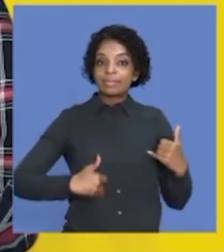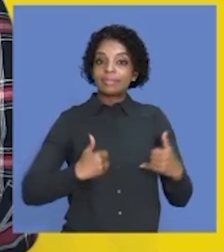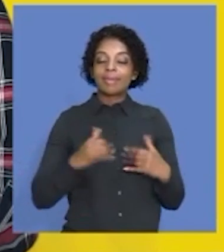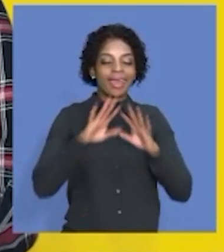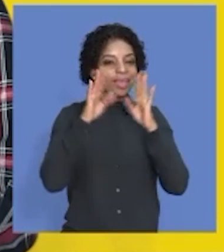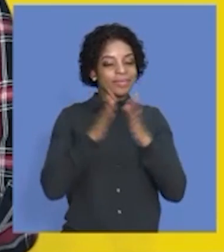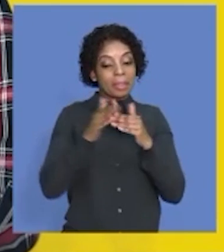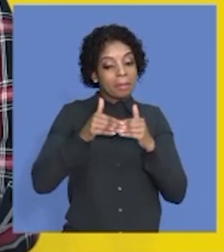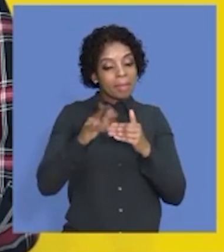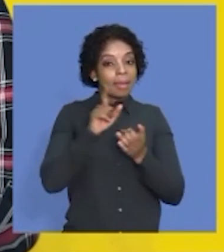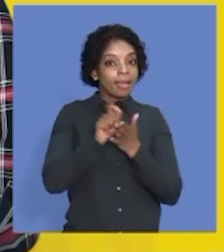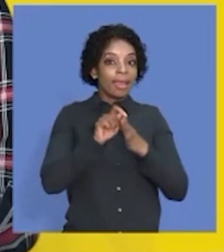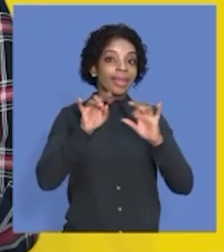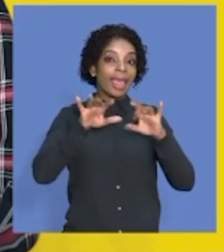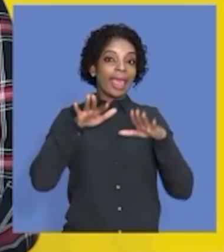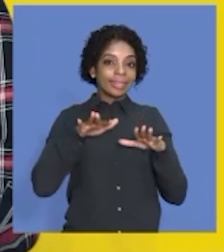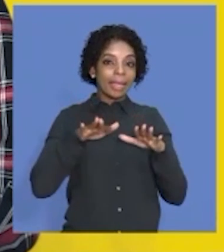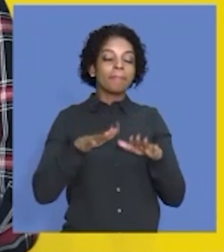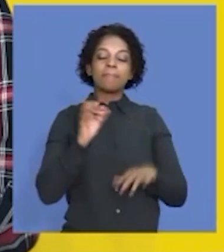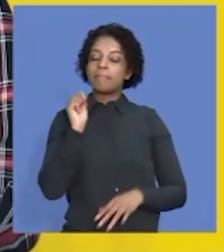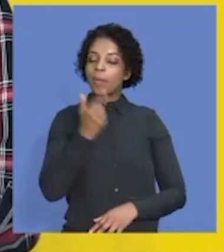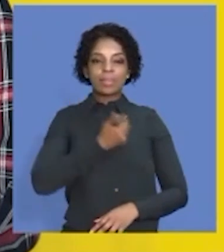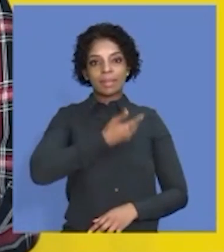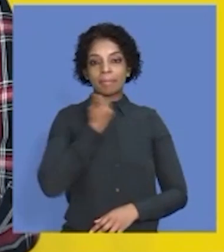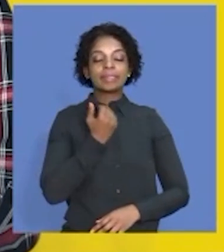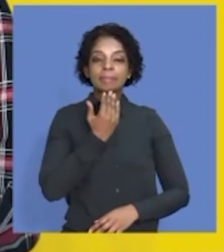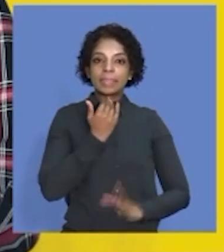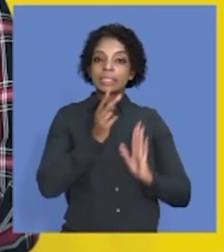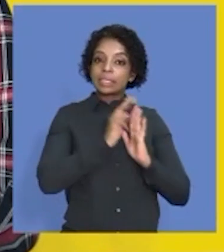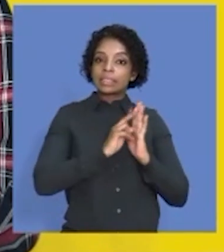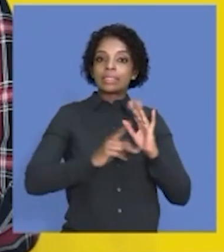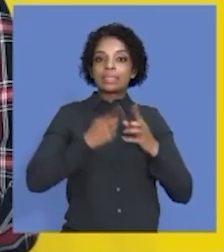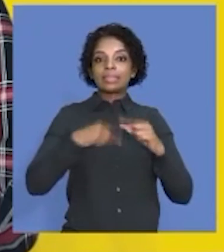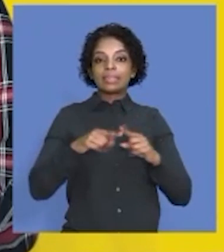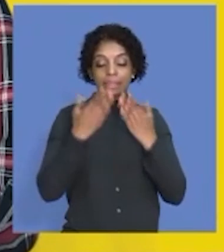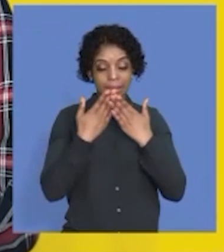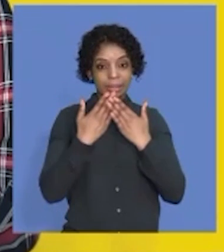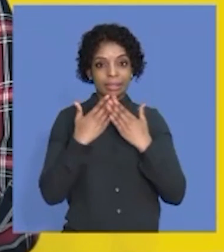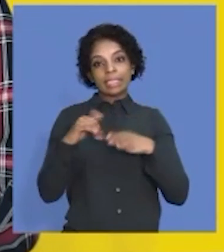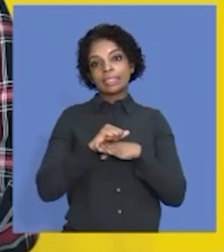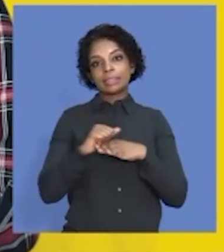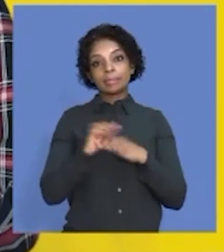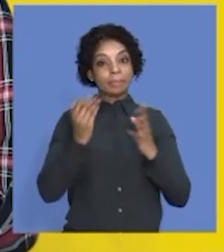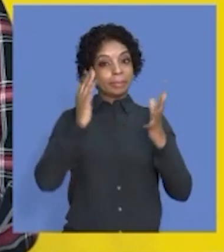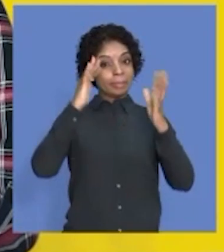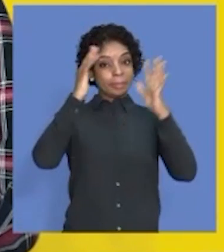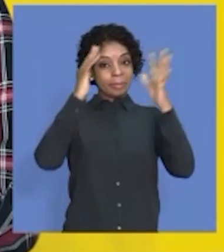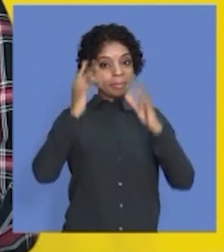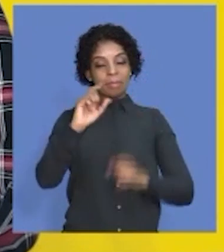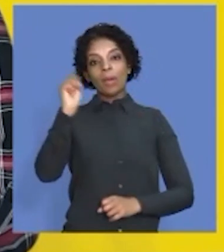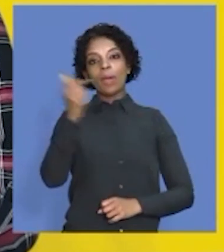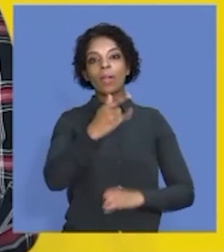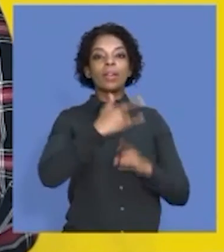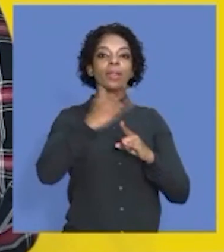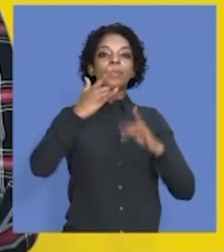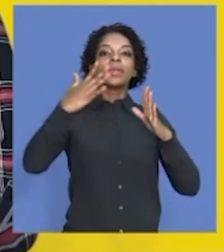the lesson. Everything of the best for your exams. Please use our resources to study and to ace those exams. Congratulations